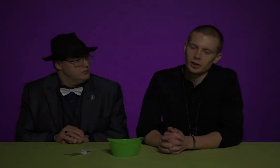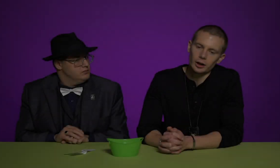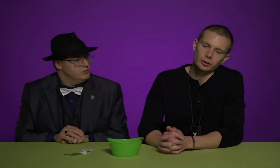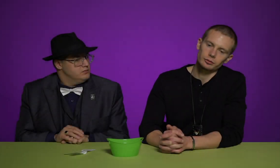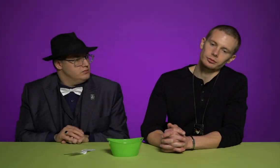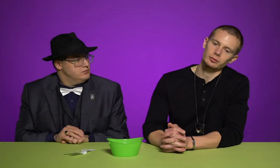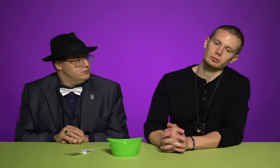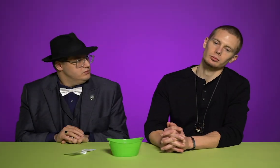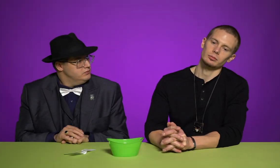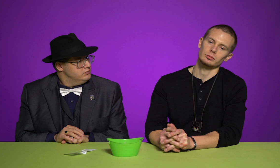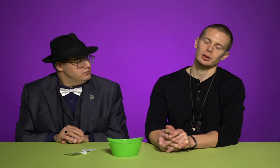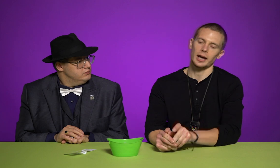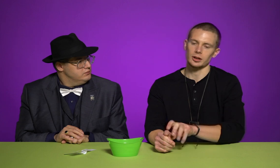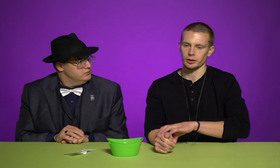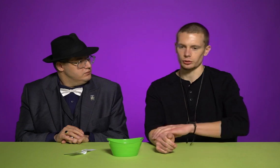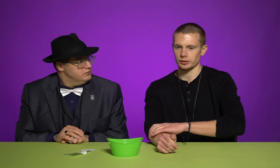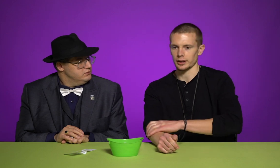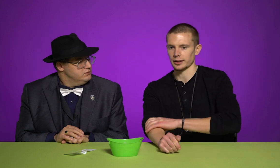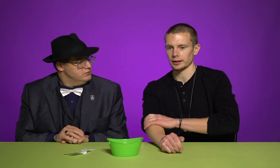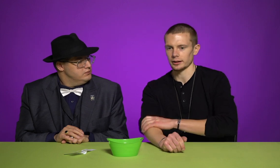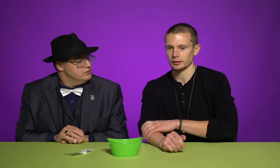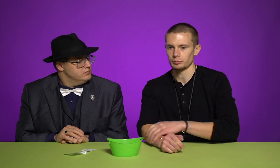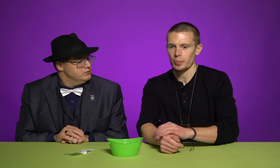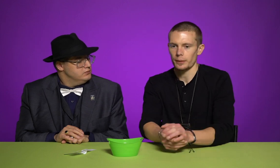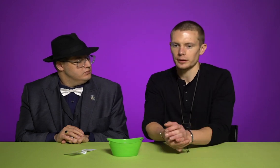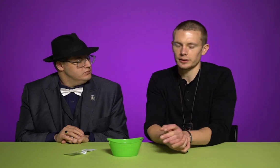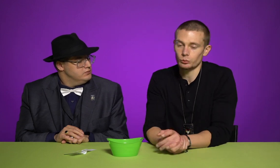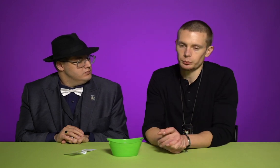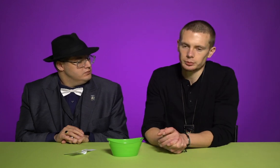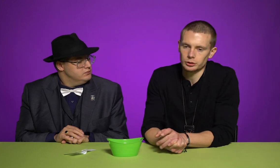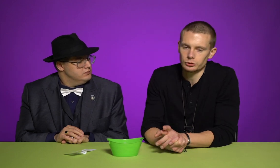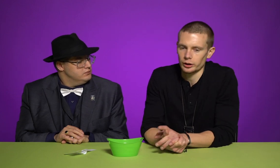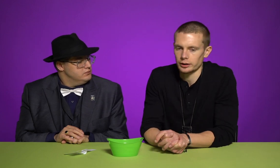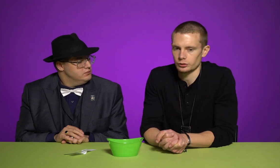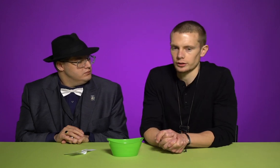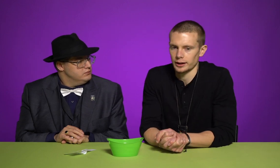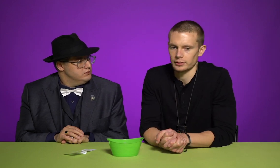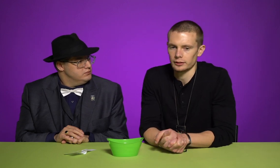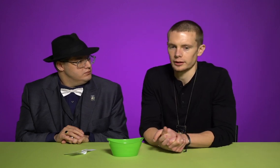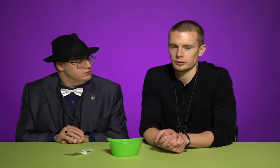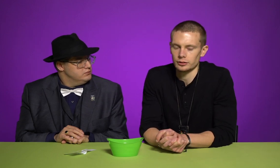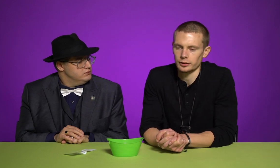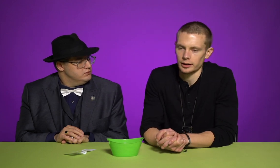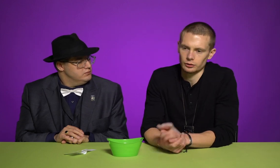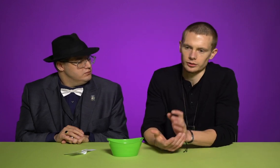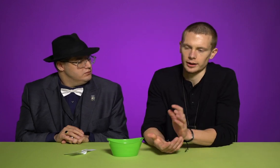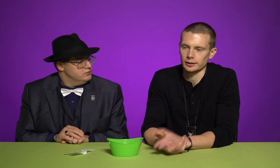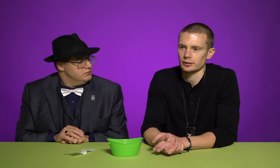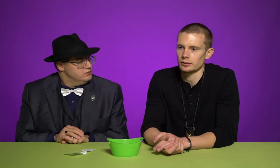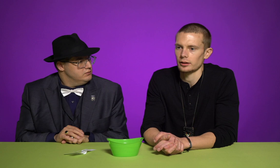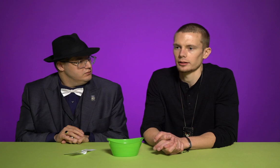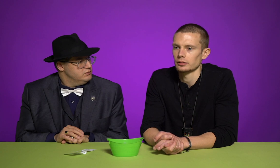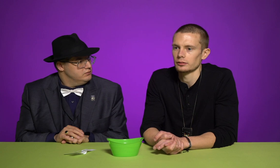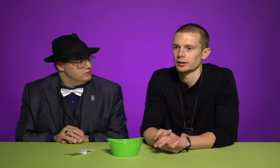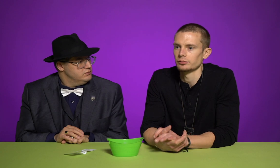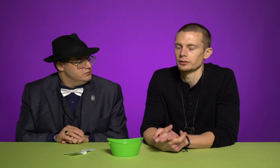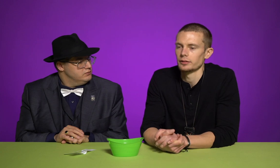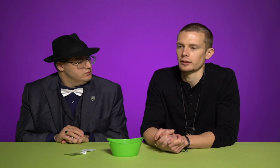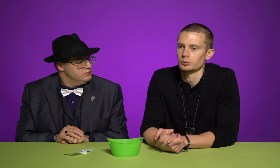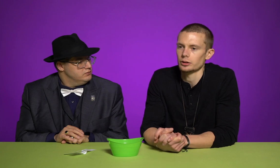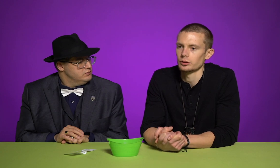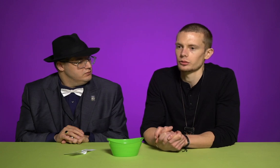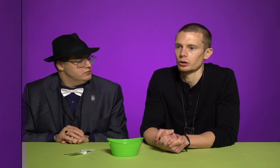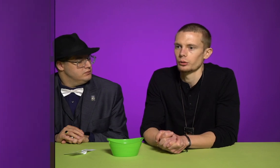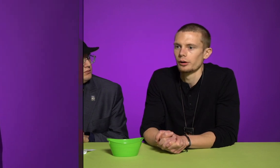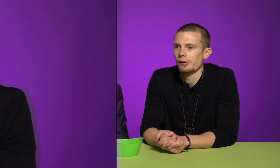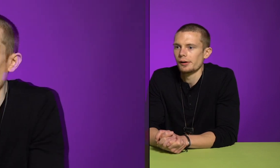I'm just tired of the lack of understanding, and even when people do try to understand, they still can't understand unless they've lived